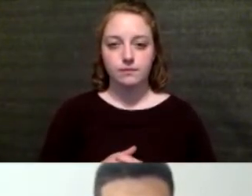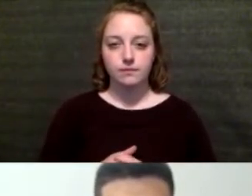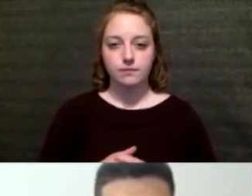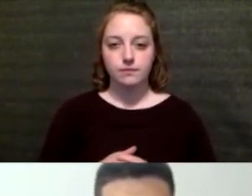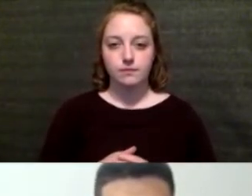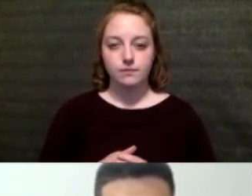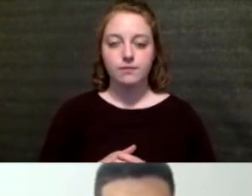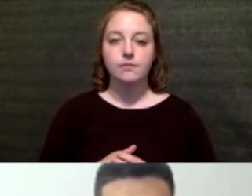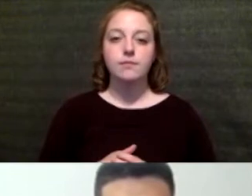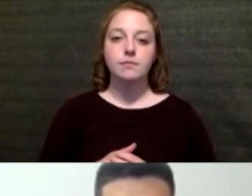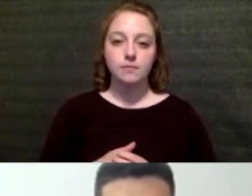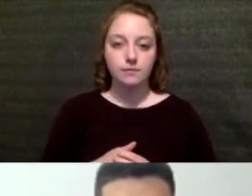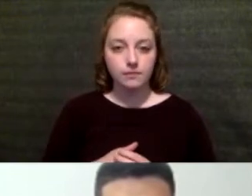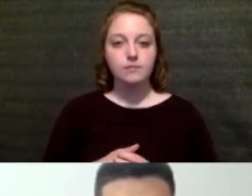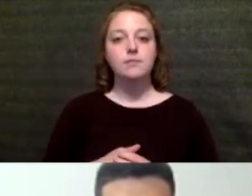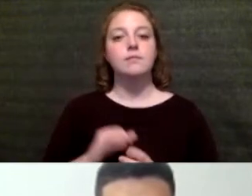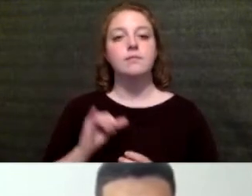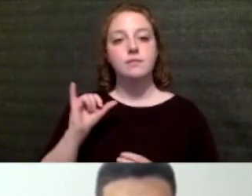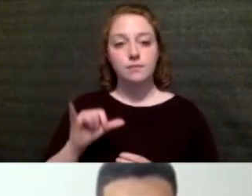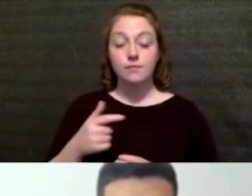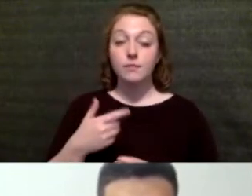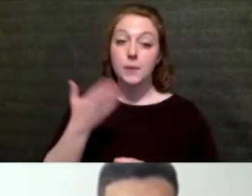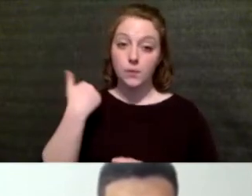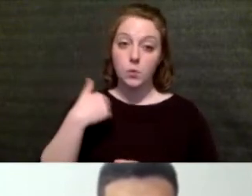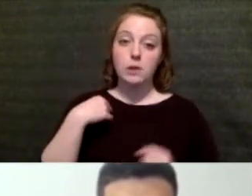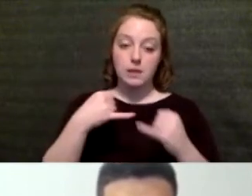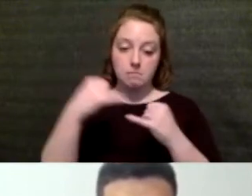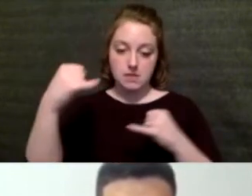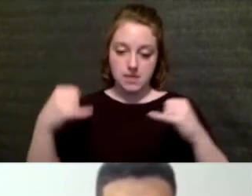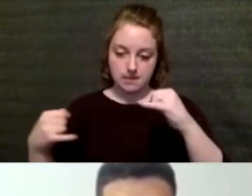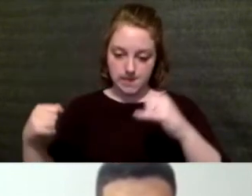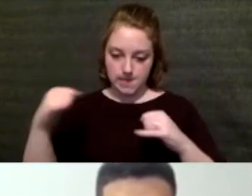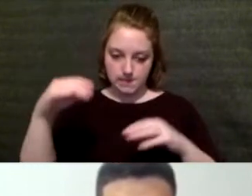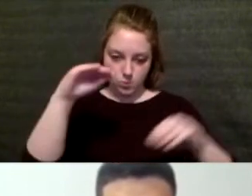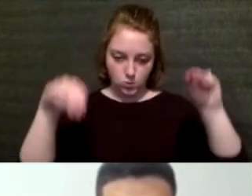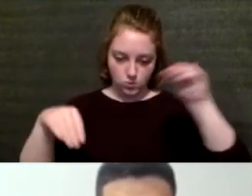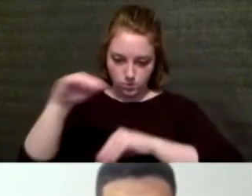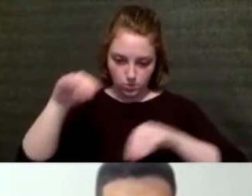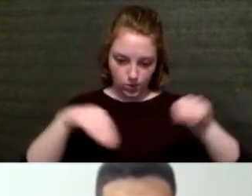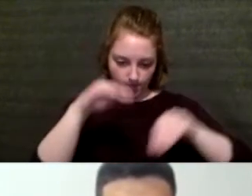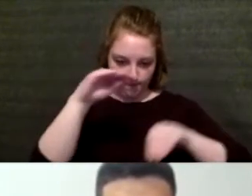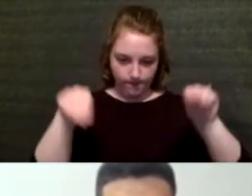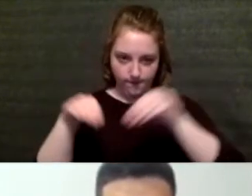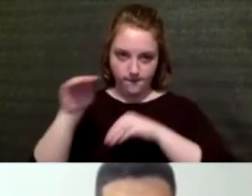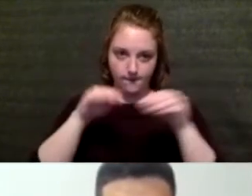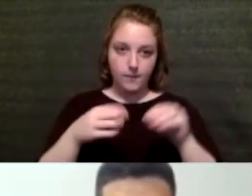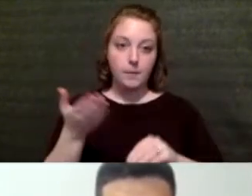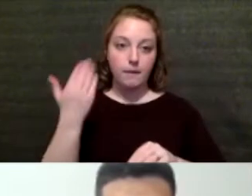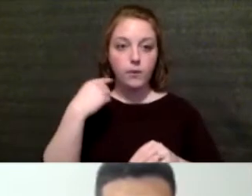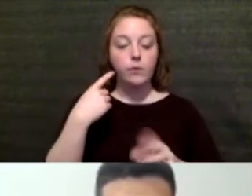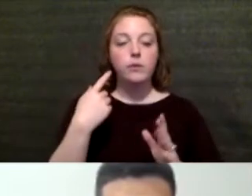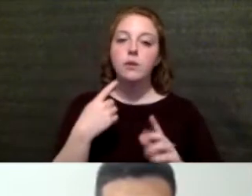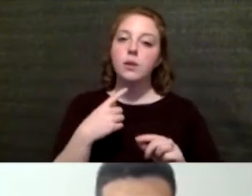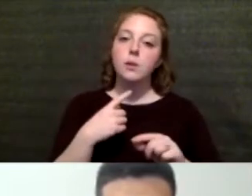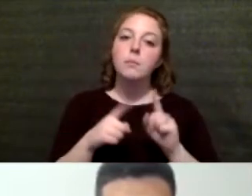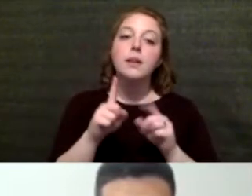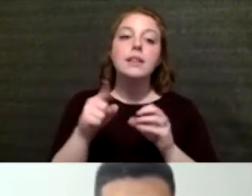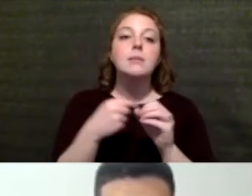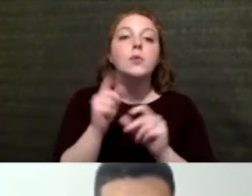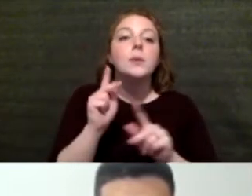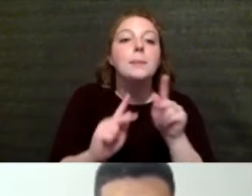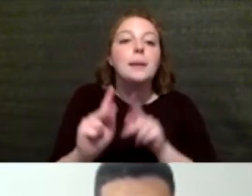school district to make boundaries and buildings work. And it, it is about the people. Kids are resilient.